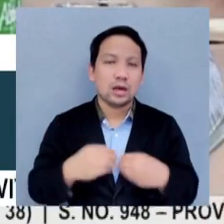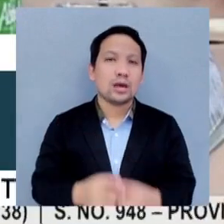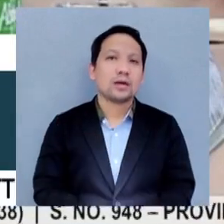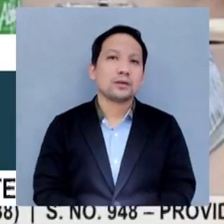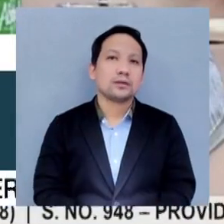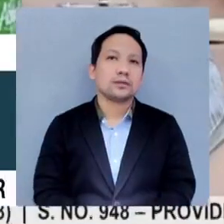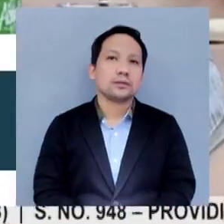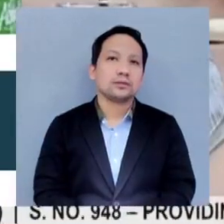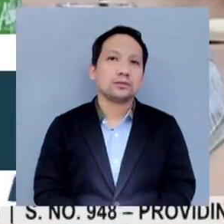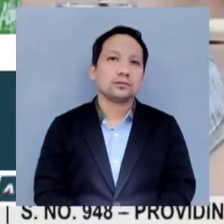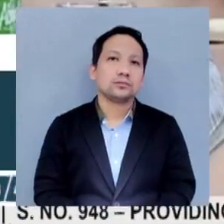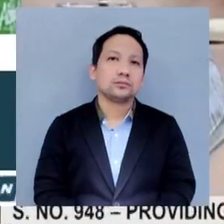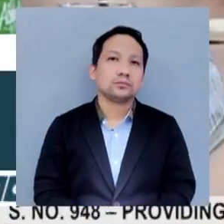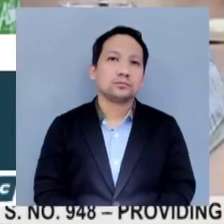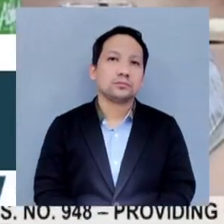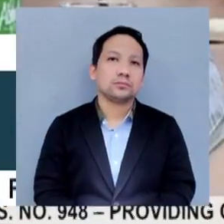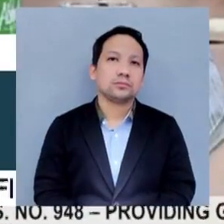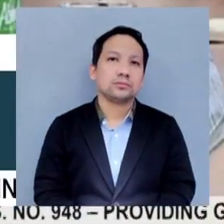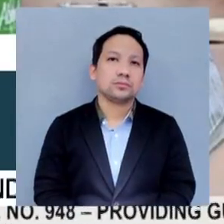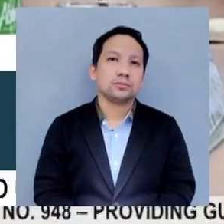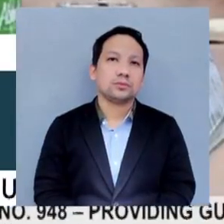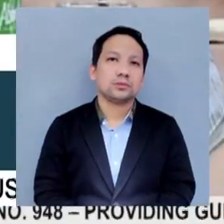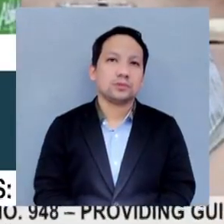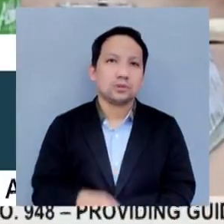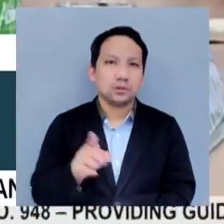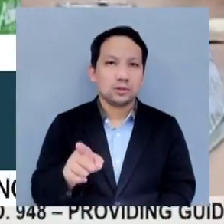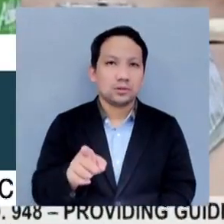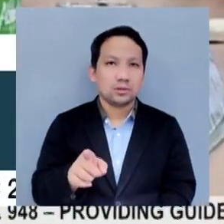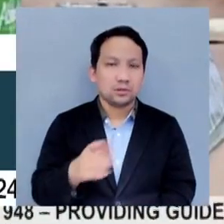So, with that, again, holiday ko sir,